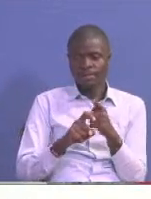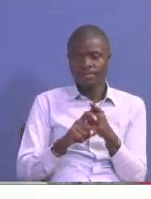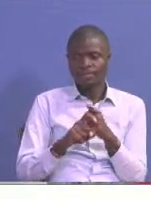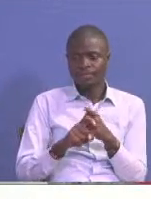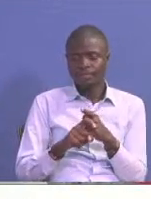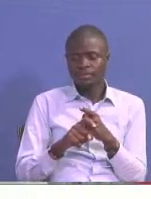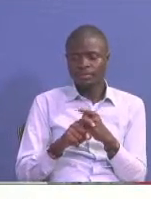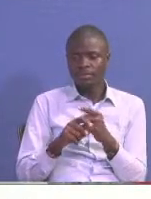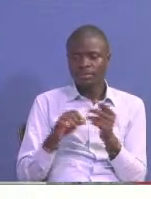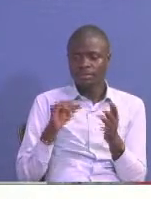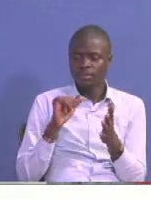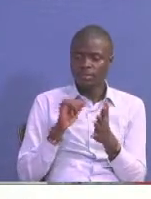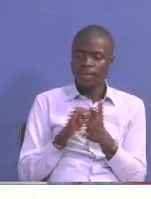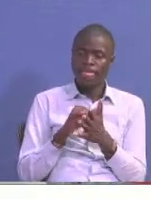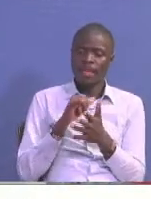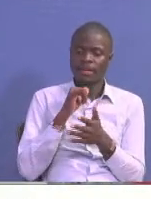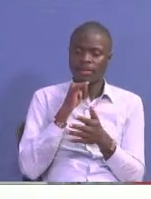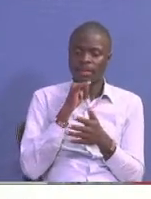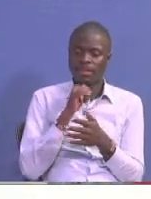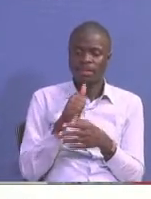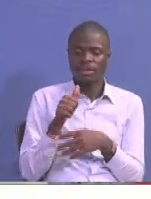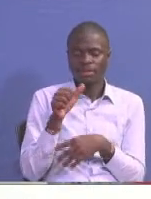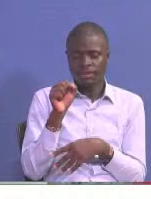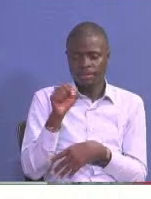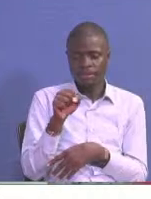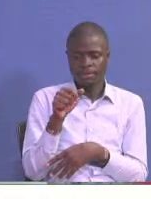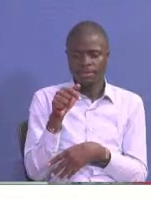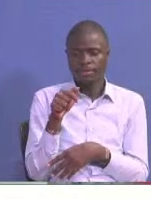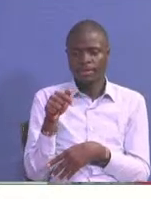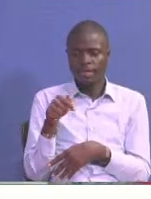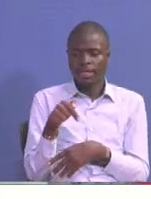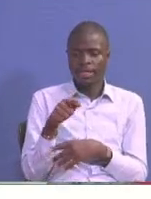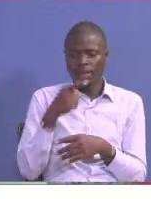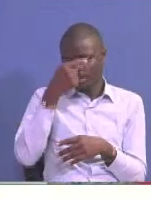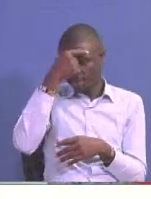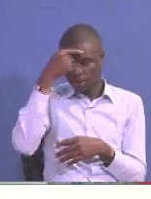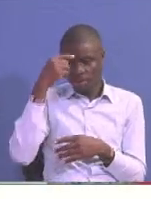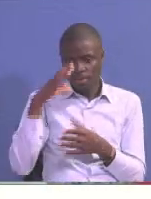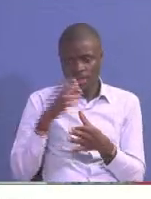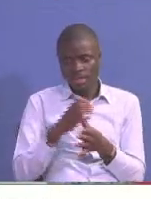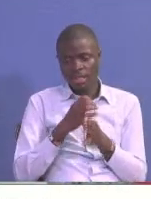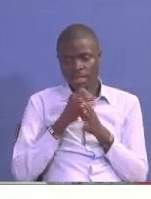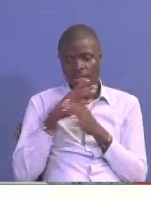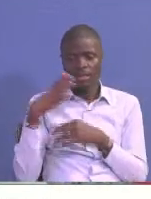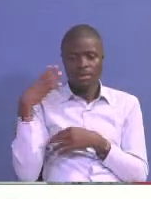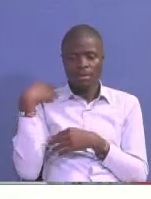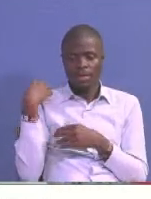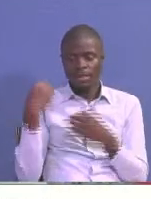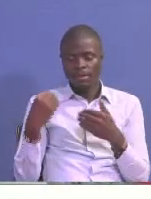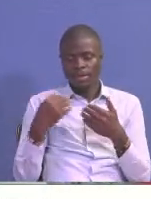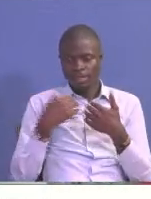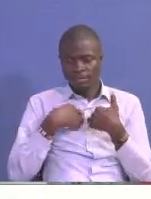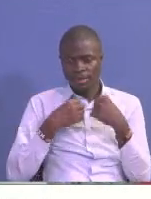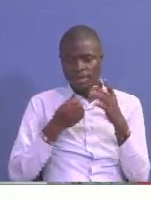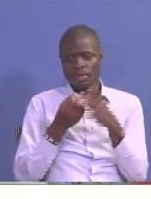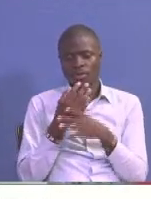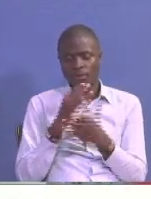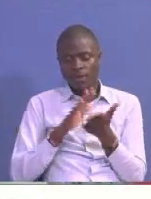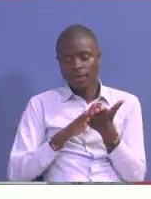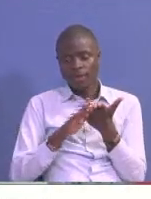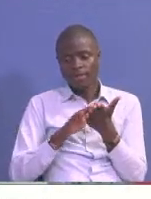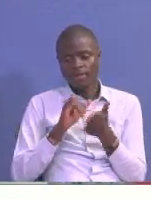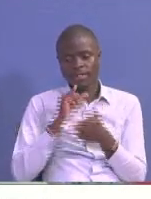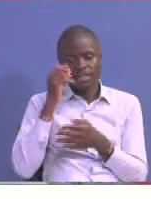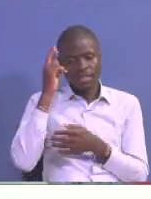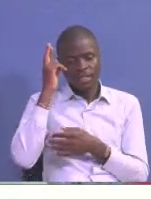Well, that may not be very easy here because our populations have been growing very fast. I